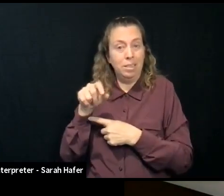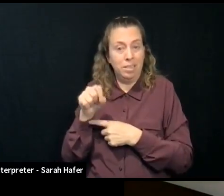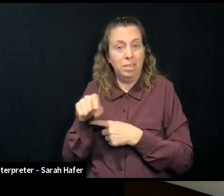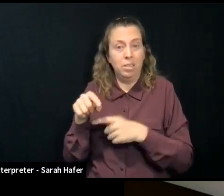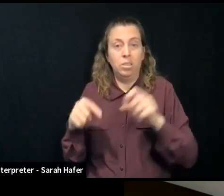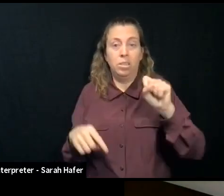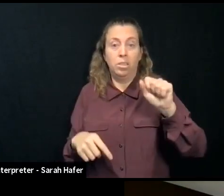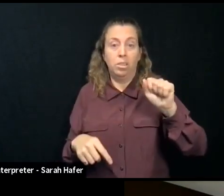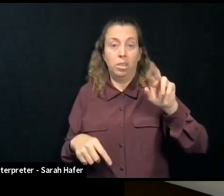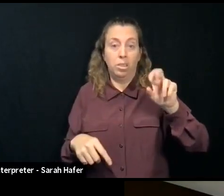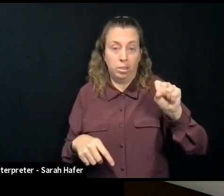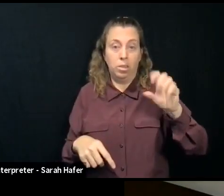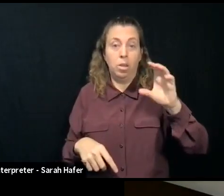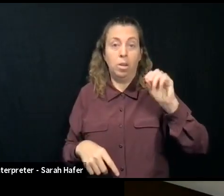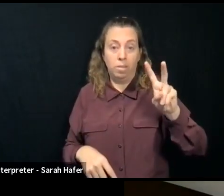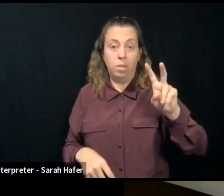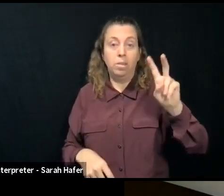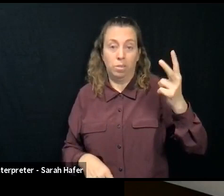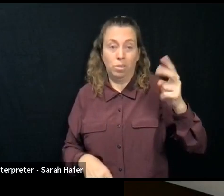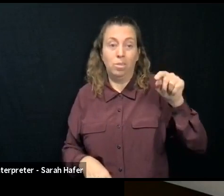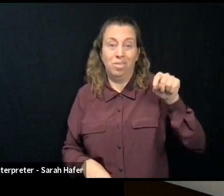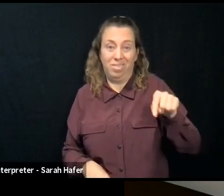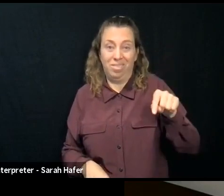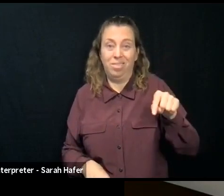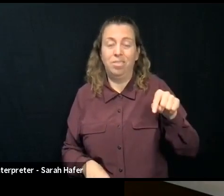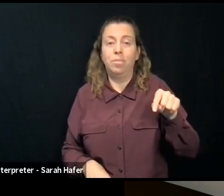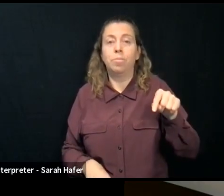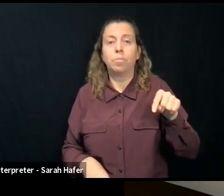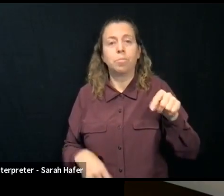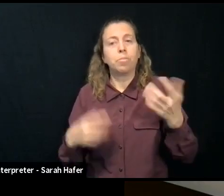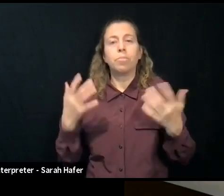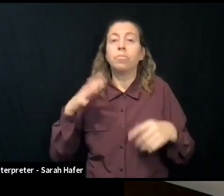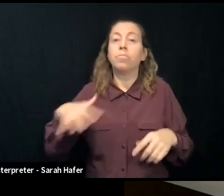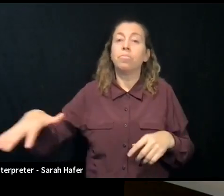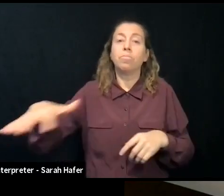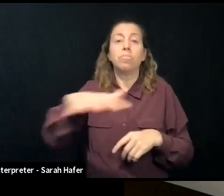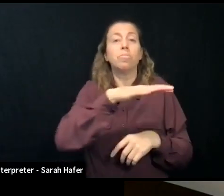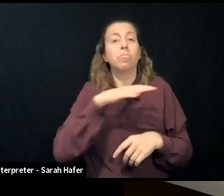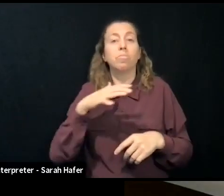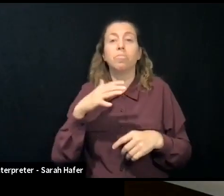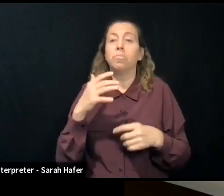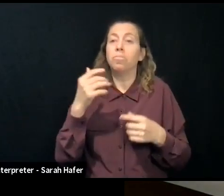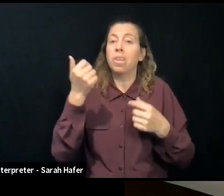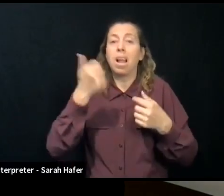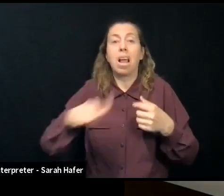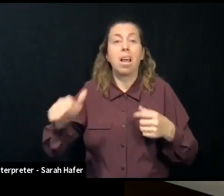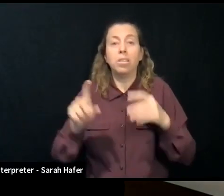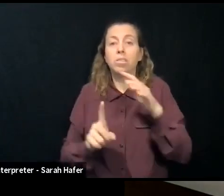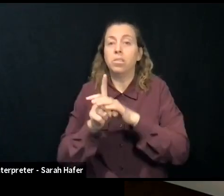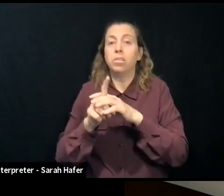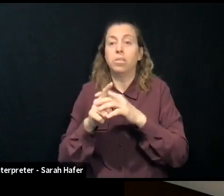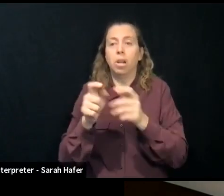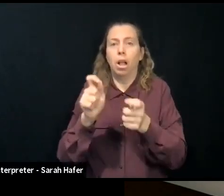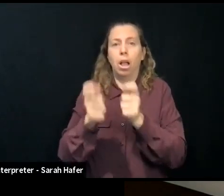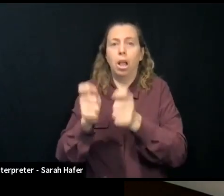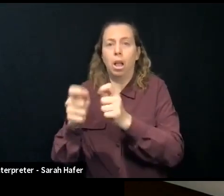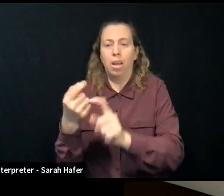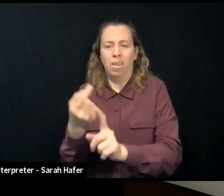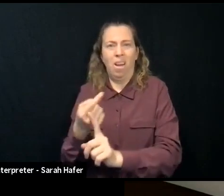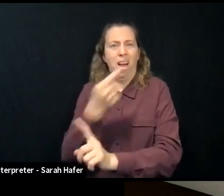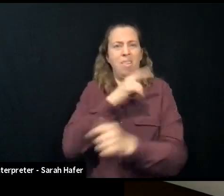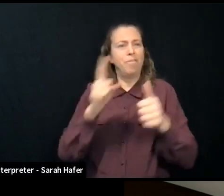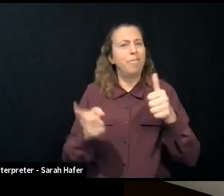any SARS-CoV-2 virus that is mutated to be genetically different from the original SARS-CoV-2 virus that first emerged from